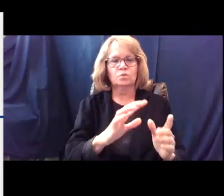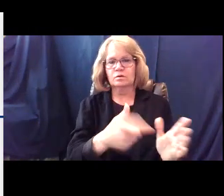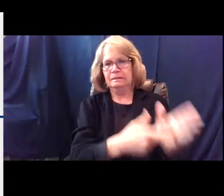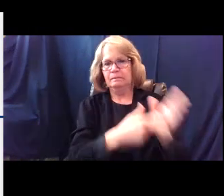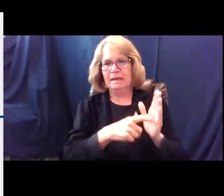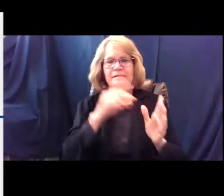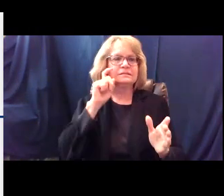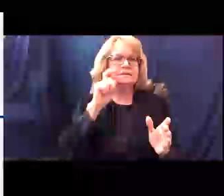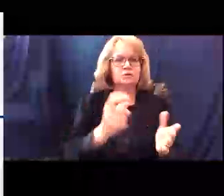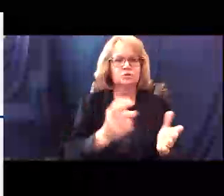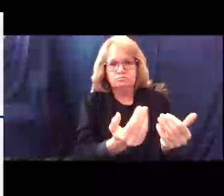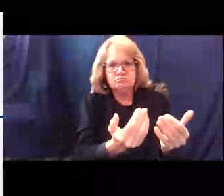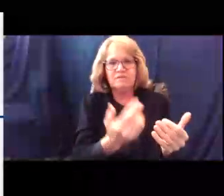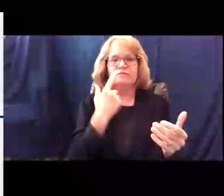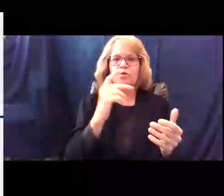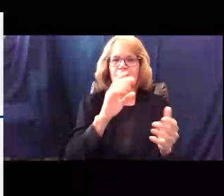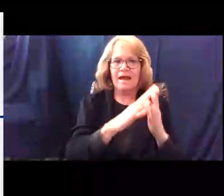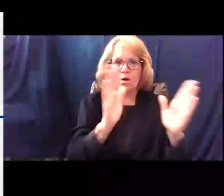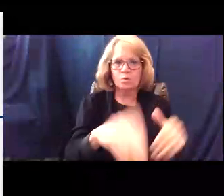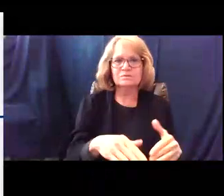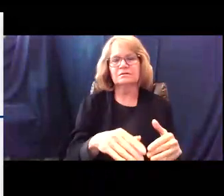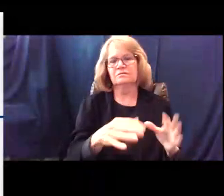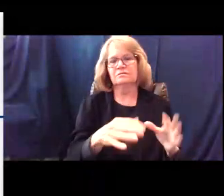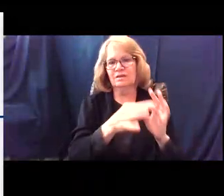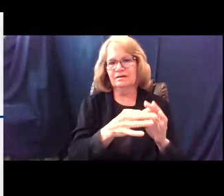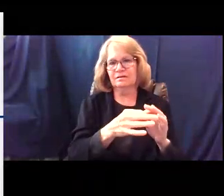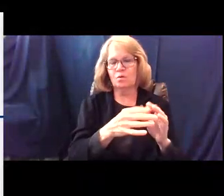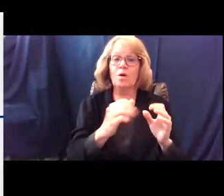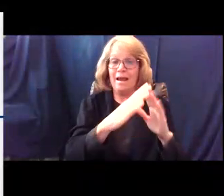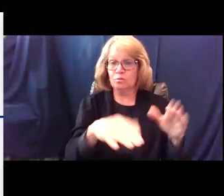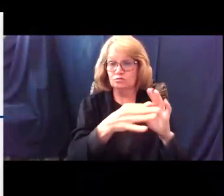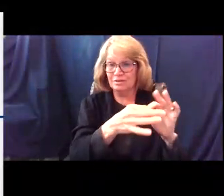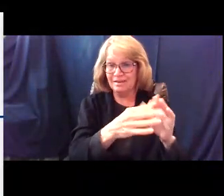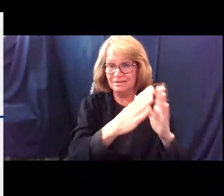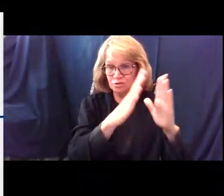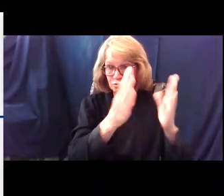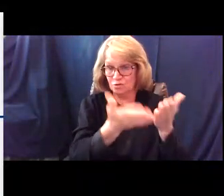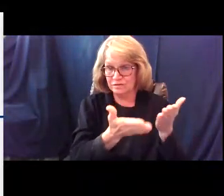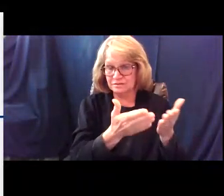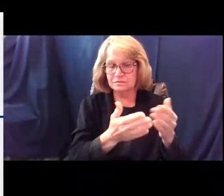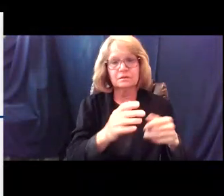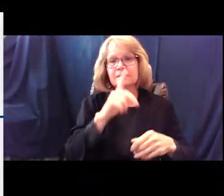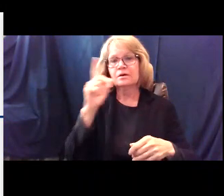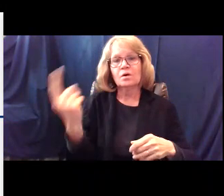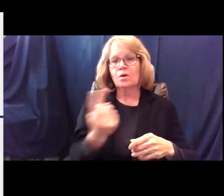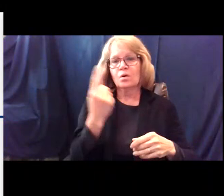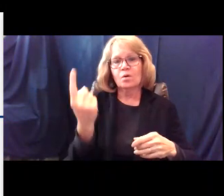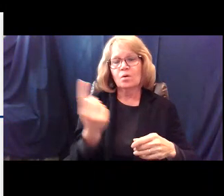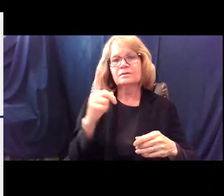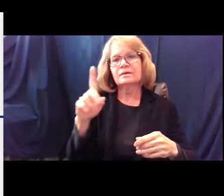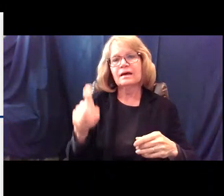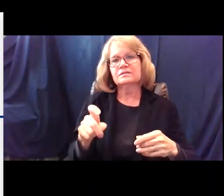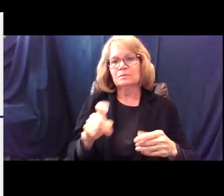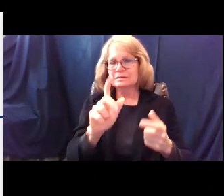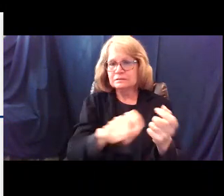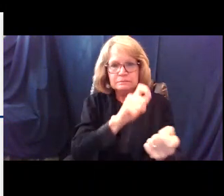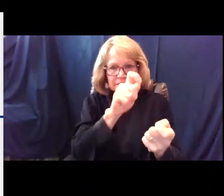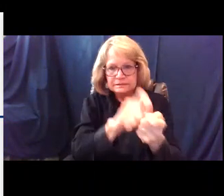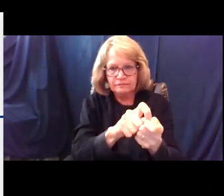or maintaining their housing or housing-related services. So it doesn't always have to be